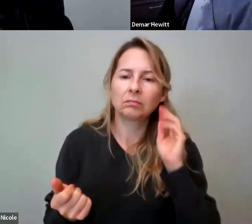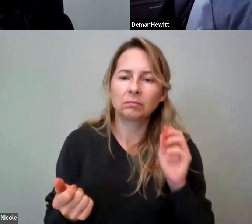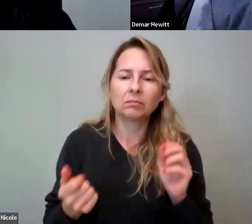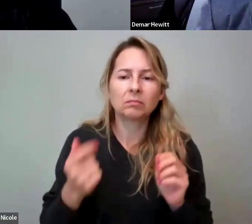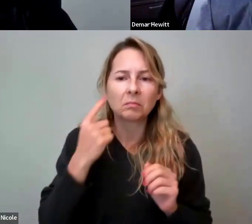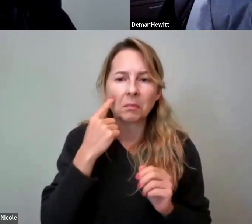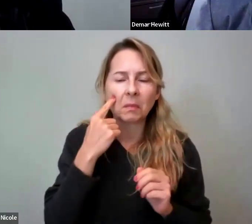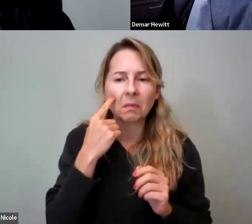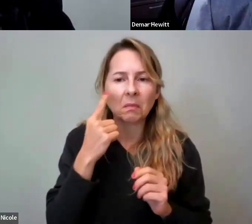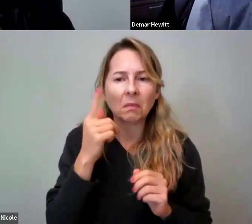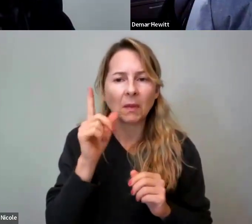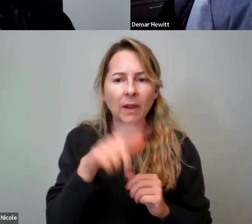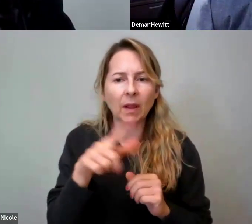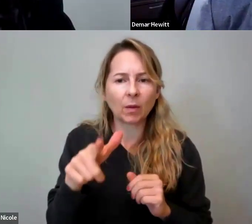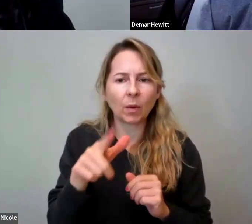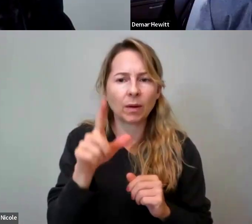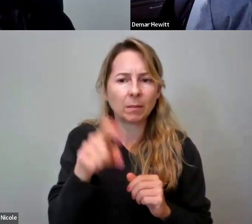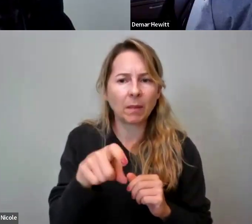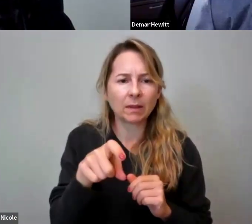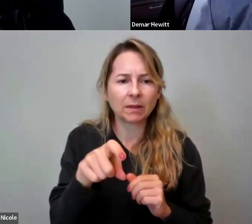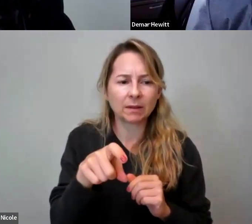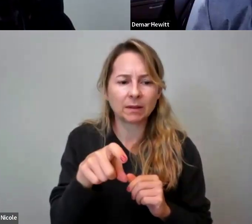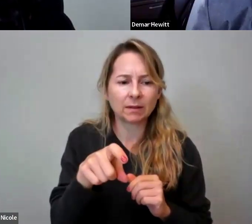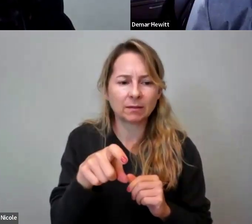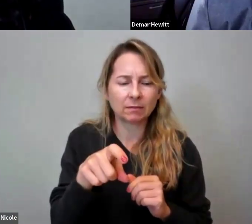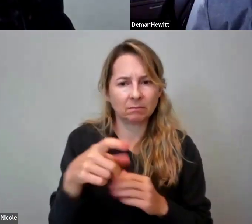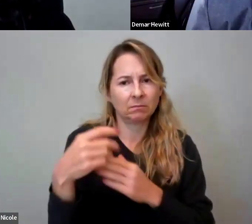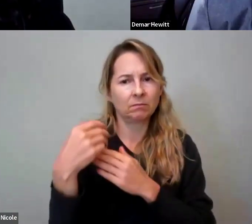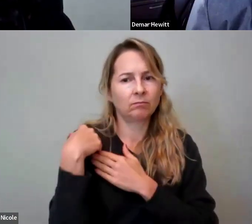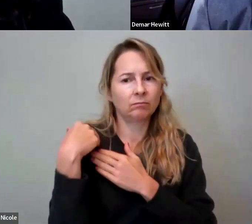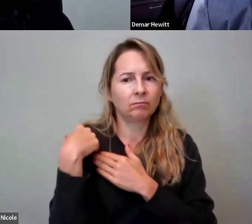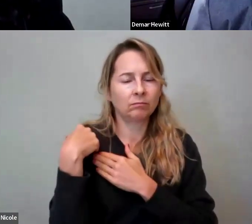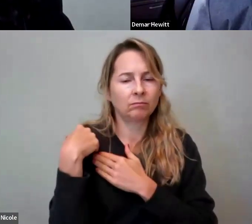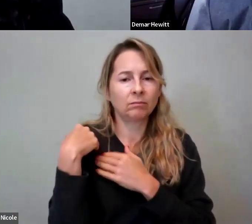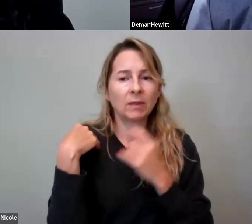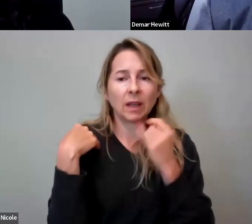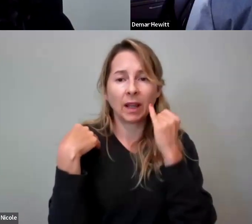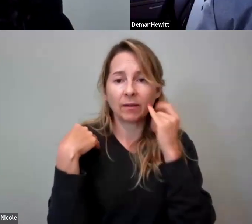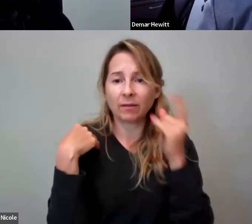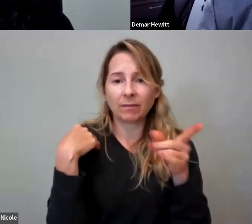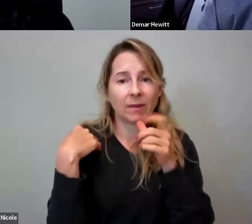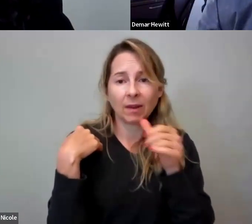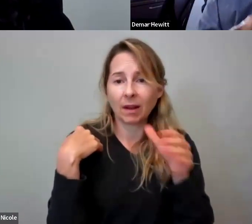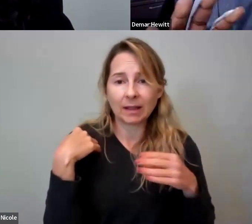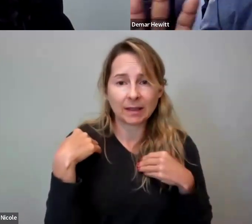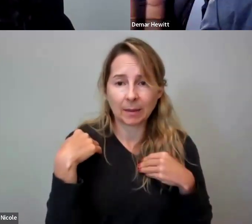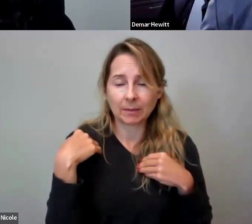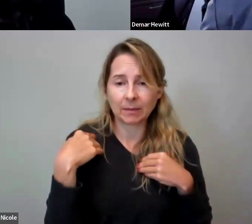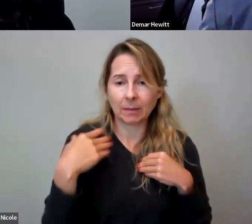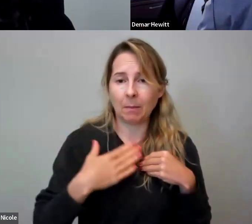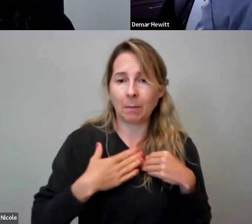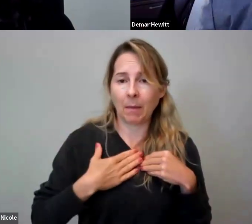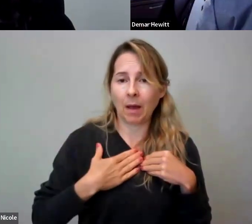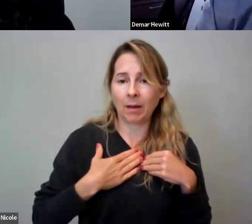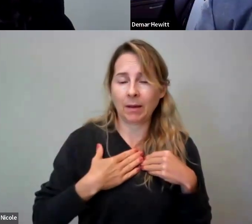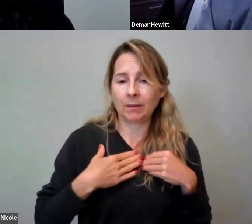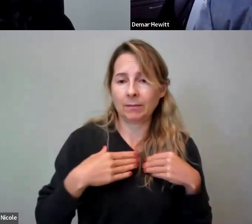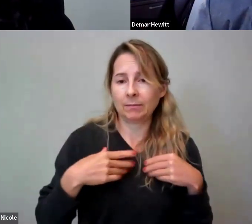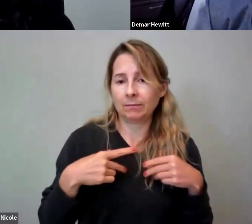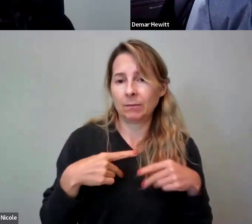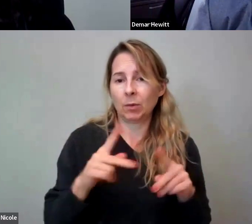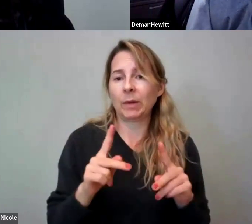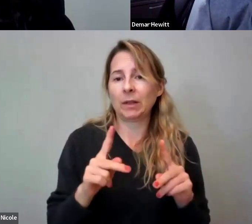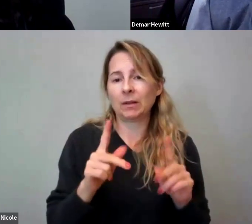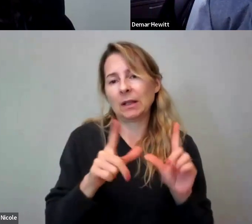has a positive duty to, if they do not accept that I have a need based on an expired permit